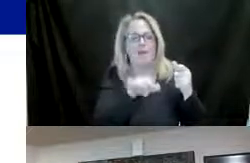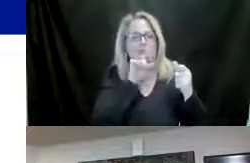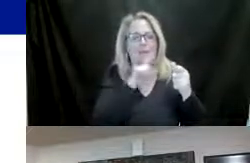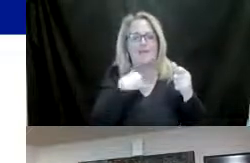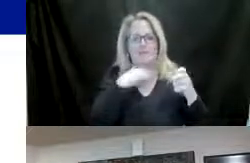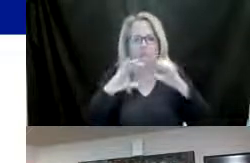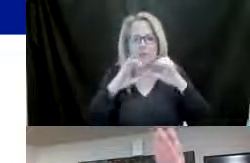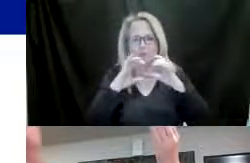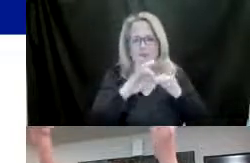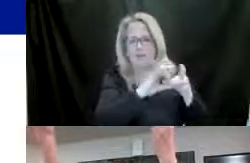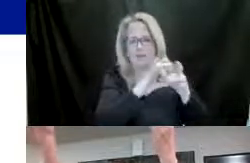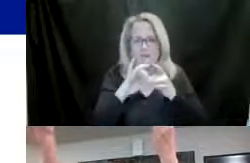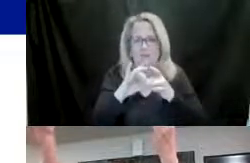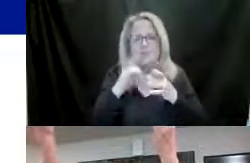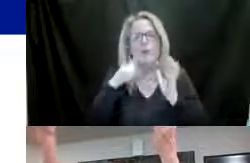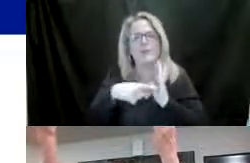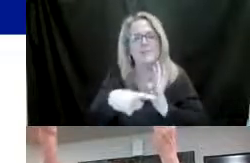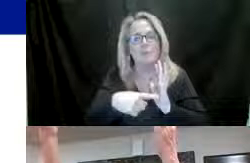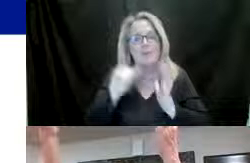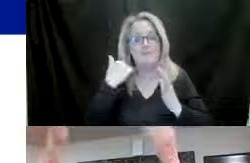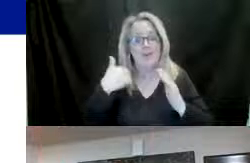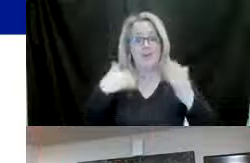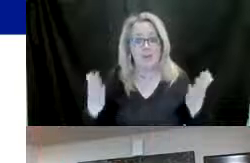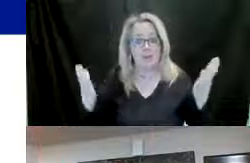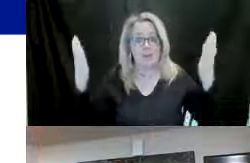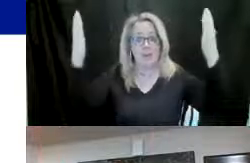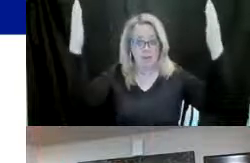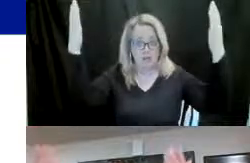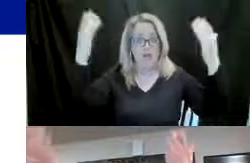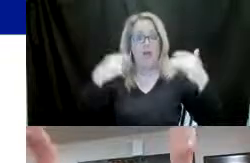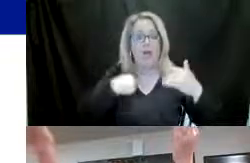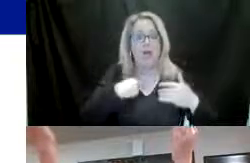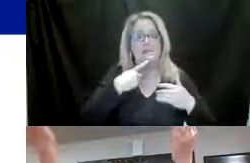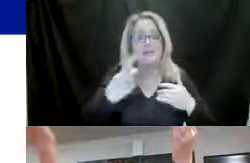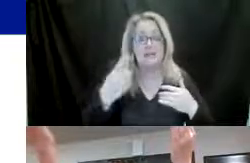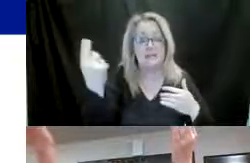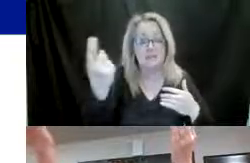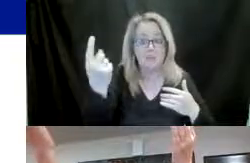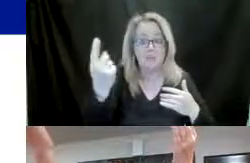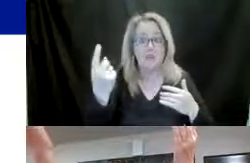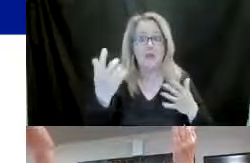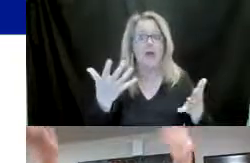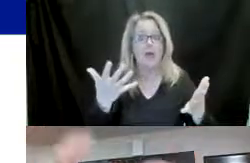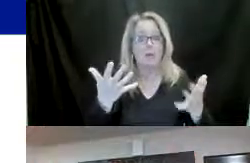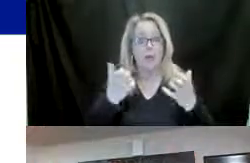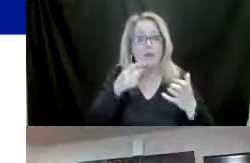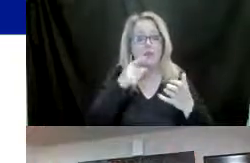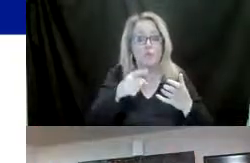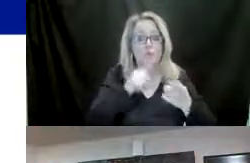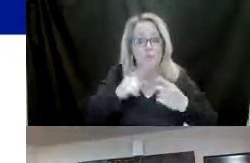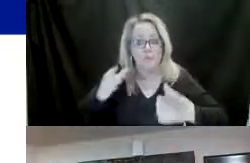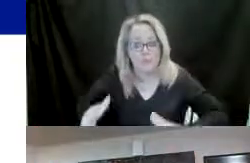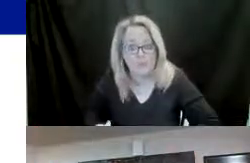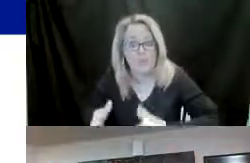other words, if I put my arms up, I am telling someone that I would like you to pick me up. So